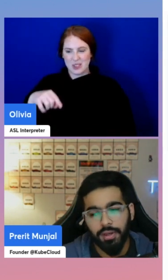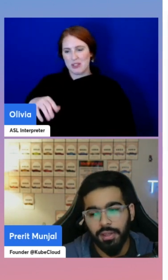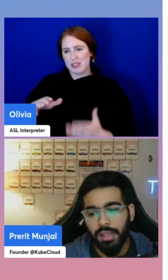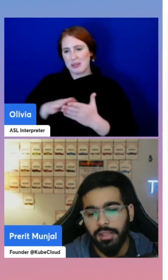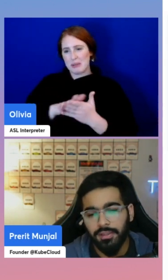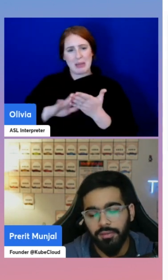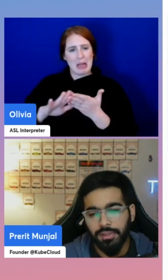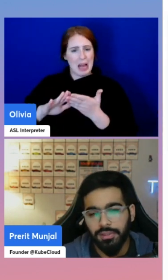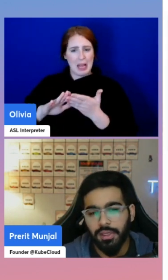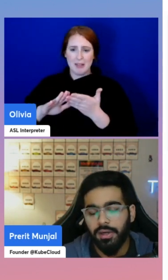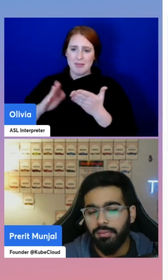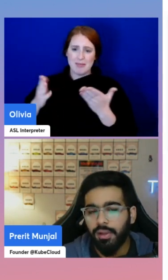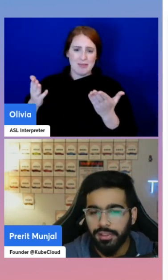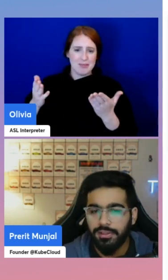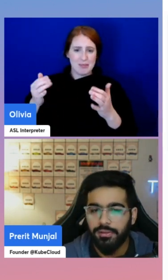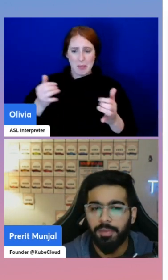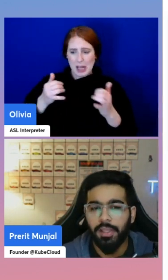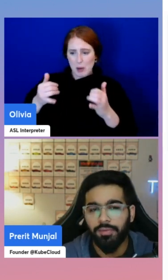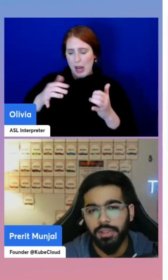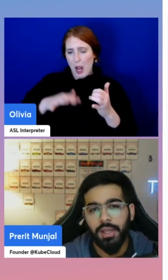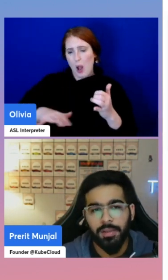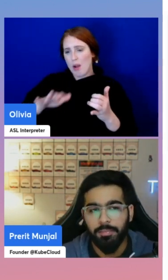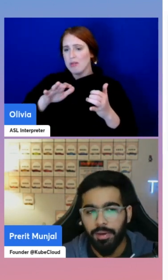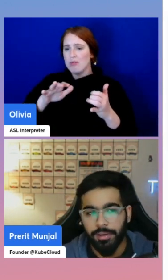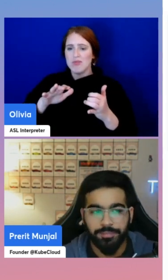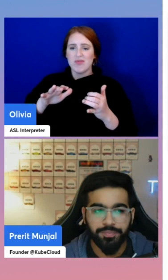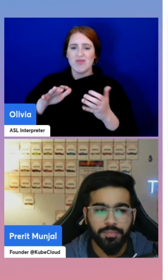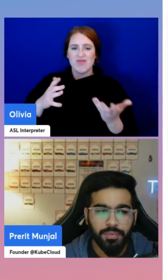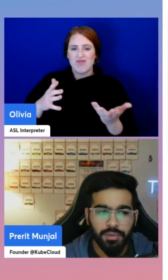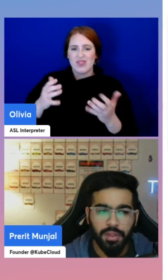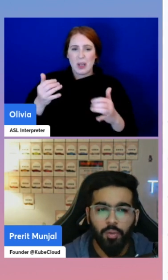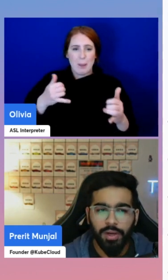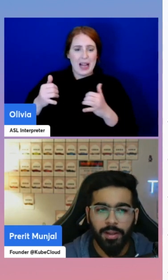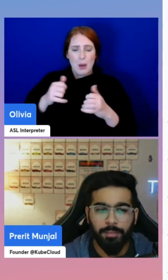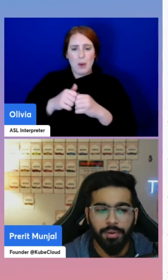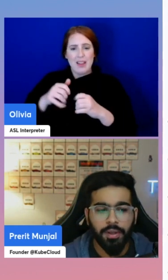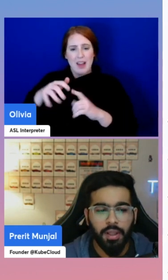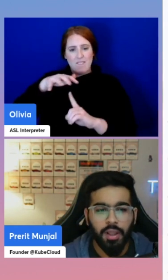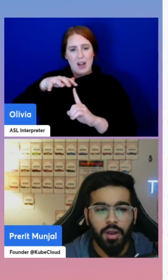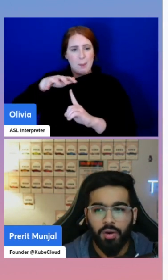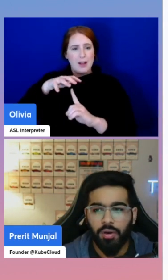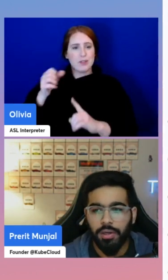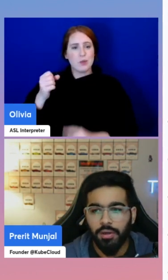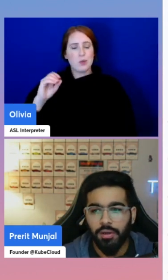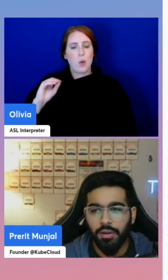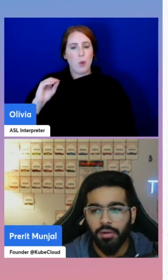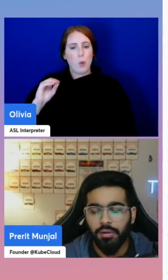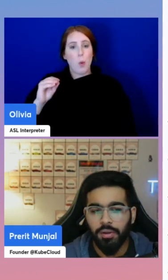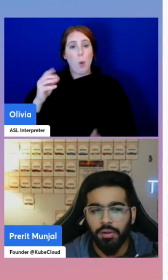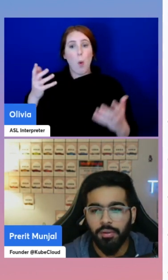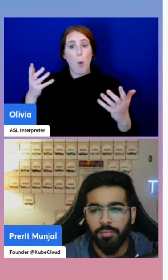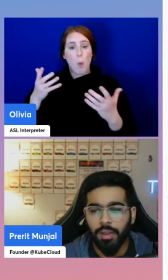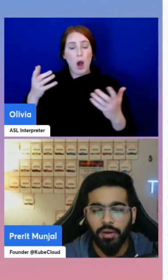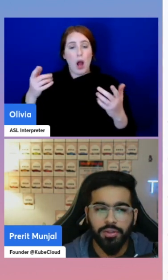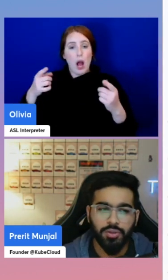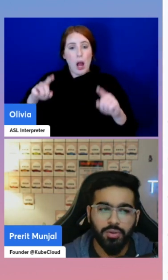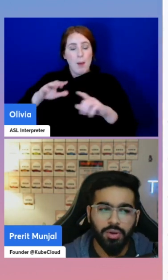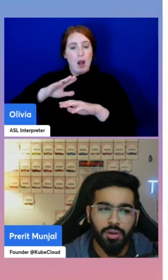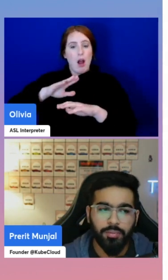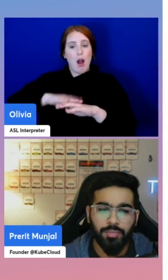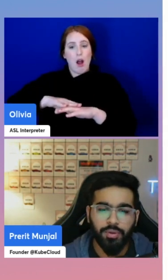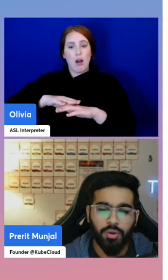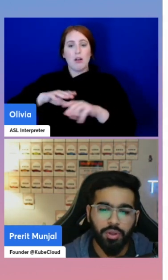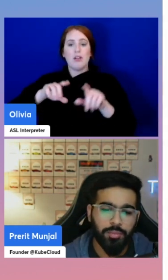we were running any services and just playing with the IAM part. Now what happened on and